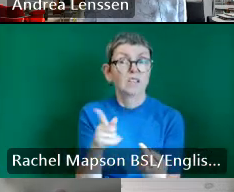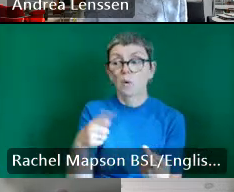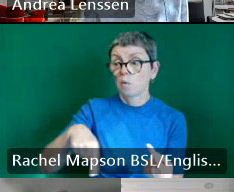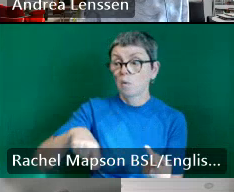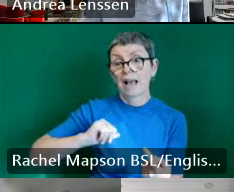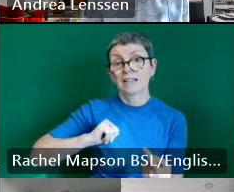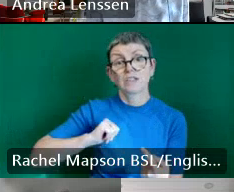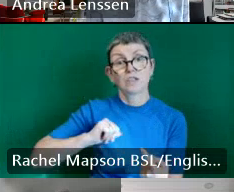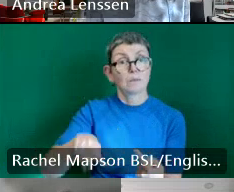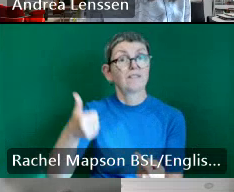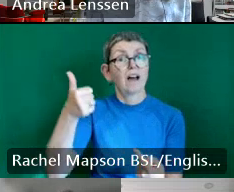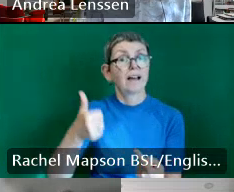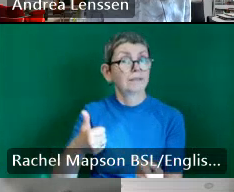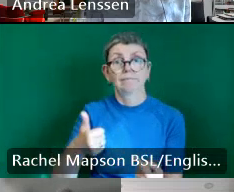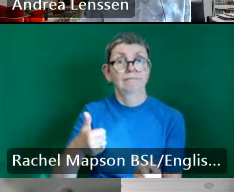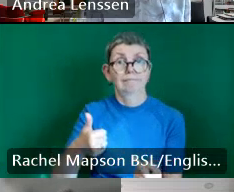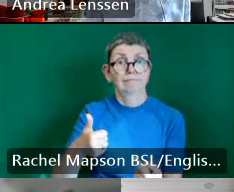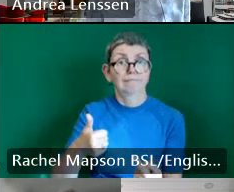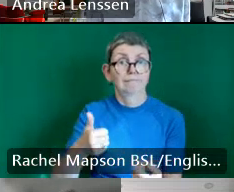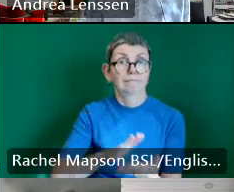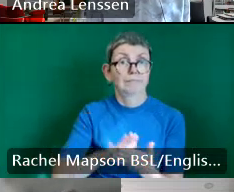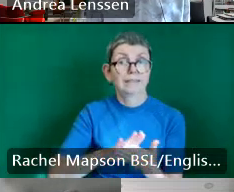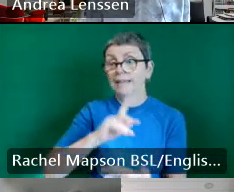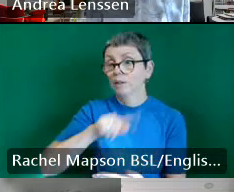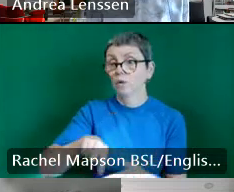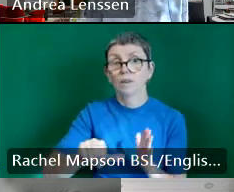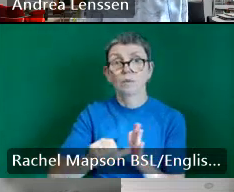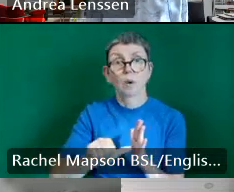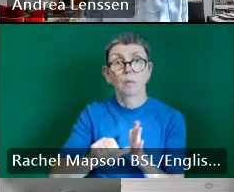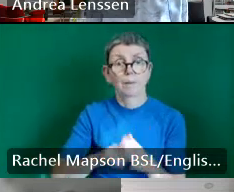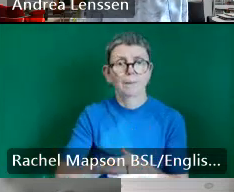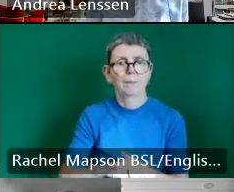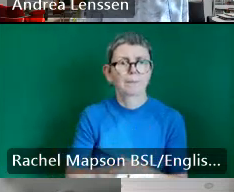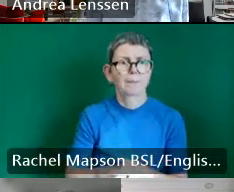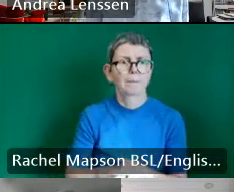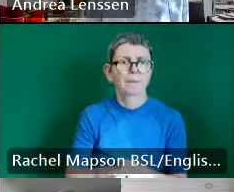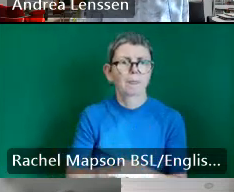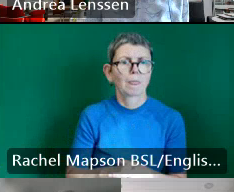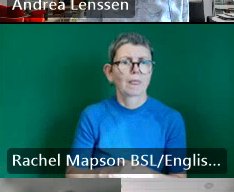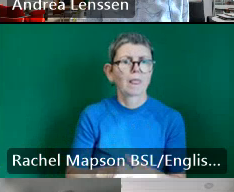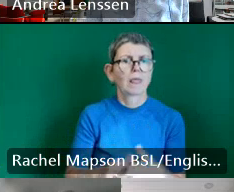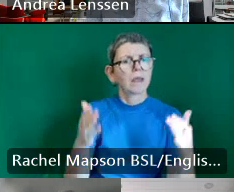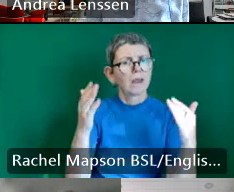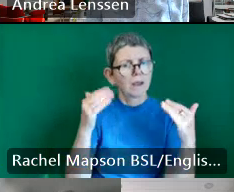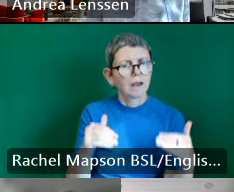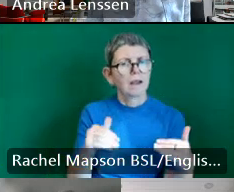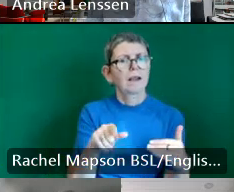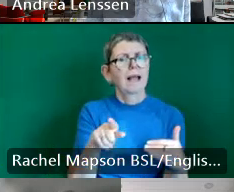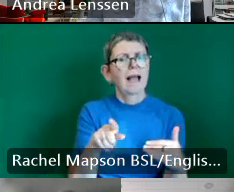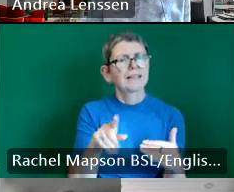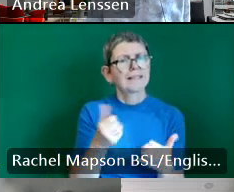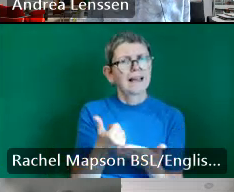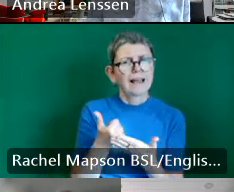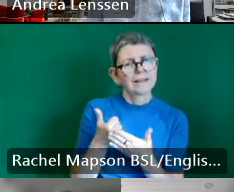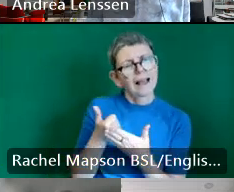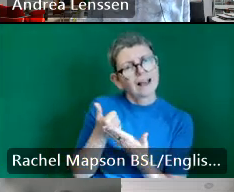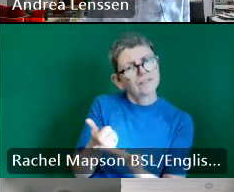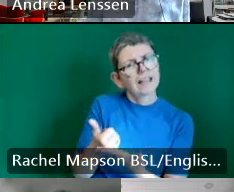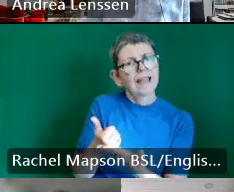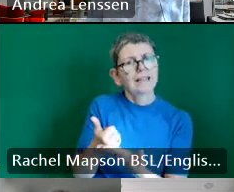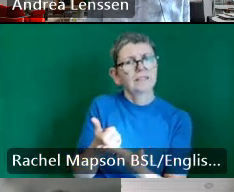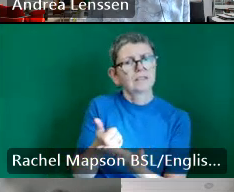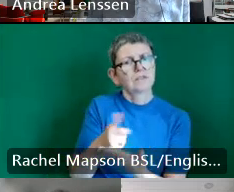problem exists, okay? And then I'll just say the last one is advocate for a patient voice. So, you know, advocate for the voices that are not in the